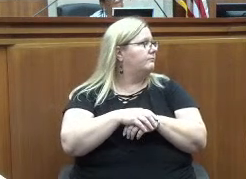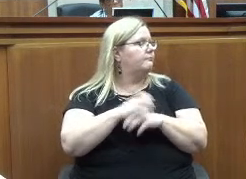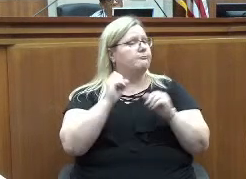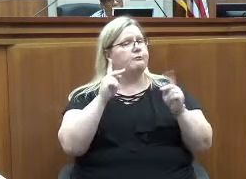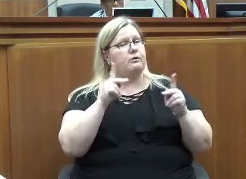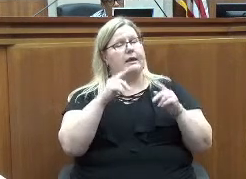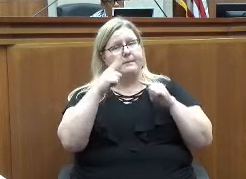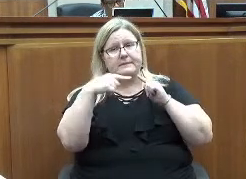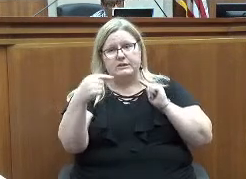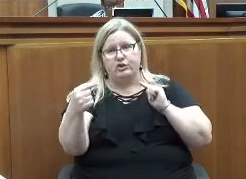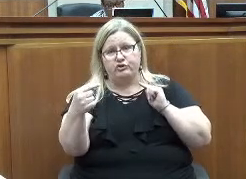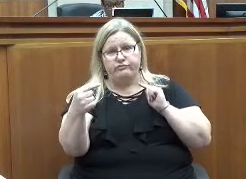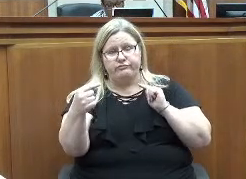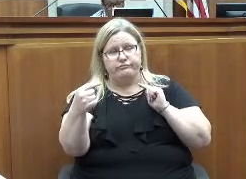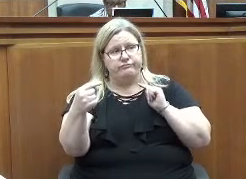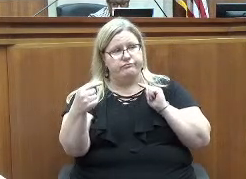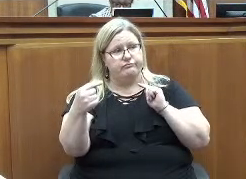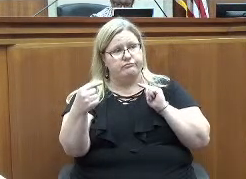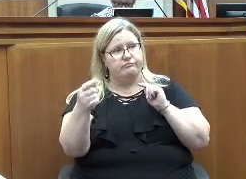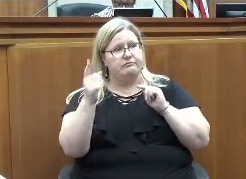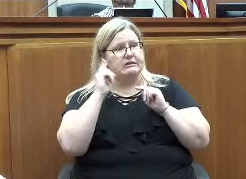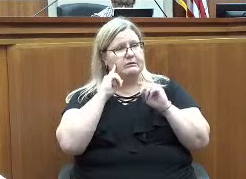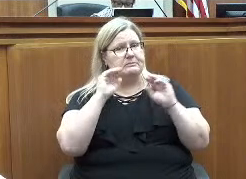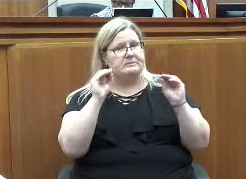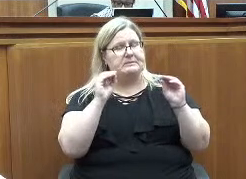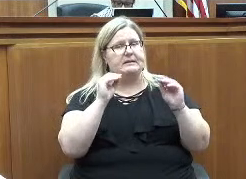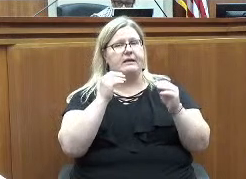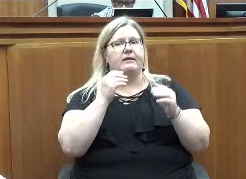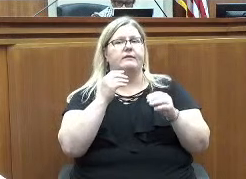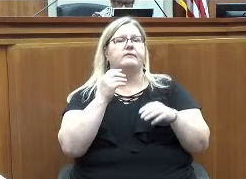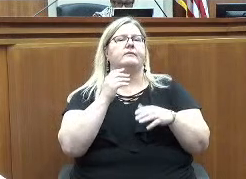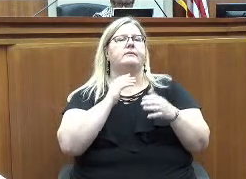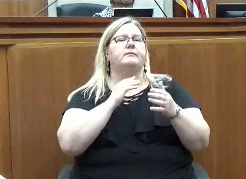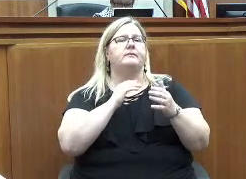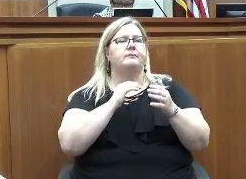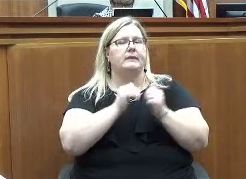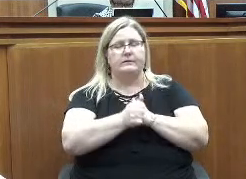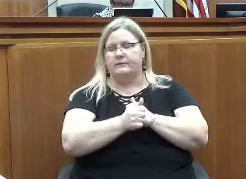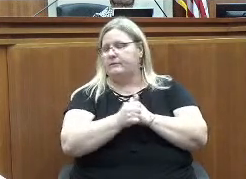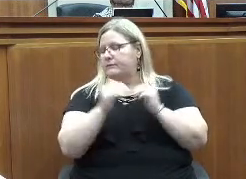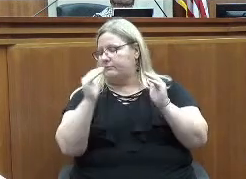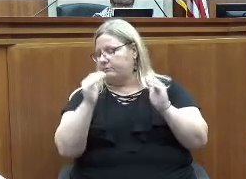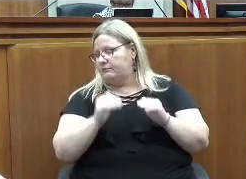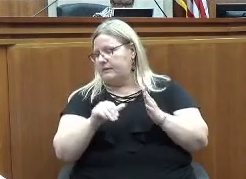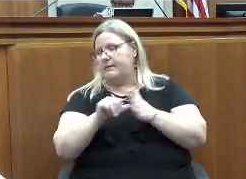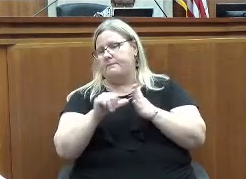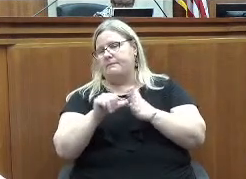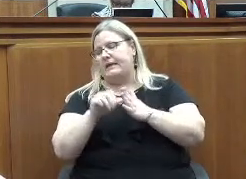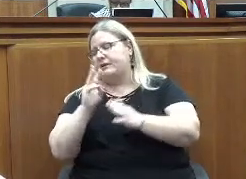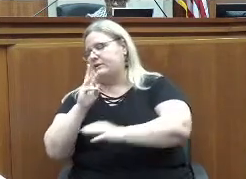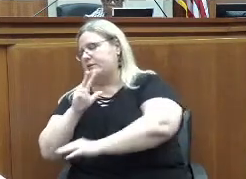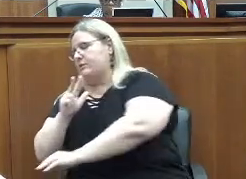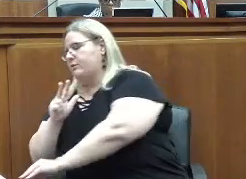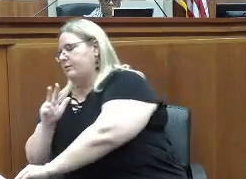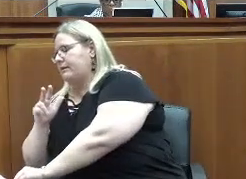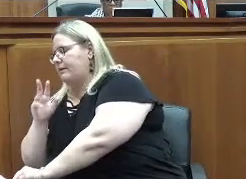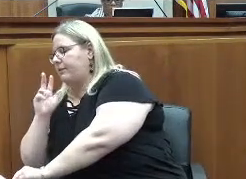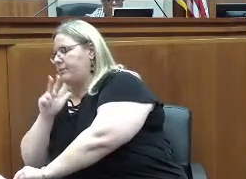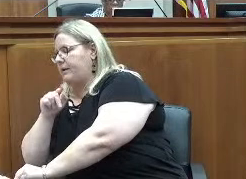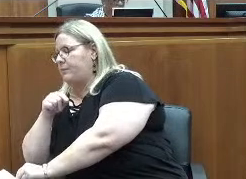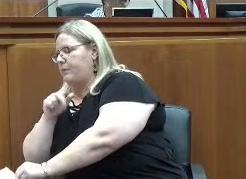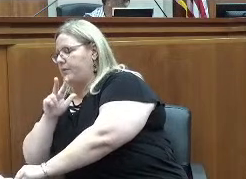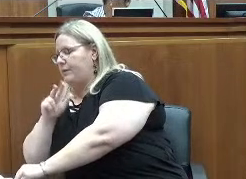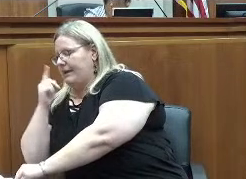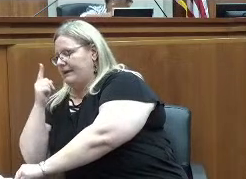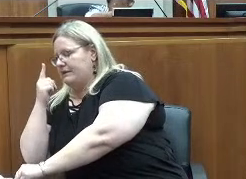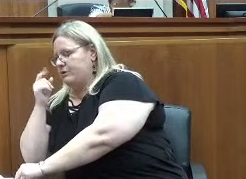right, is there any opposition? Hearing none, motion passes. Next item, please. Your next item is on page 63, item 3.3,